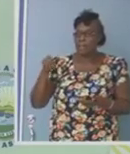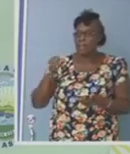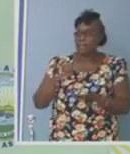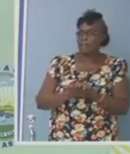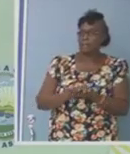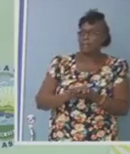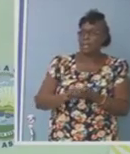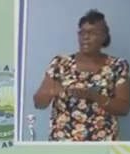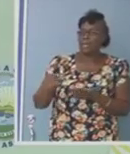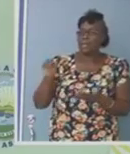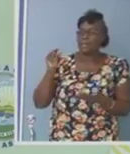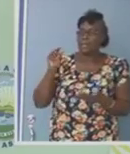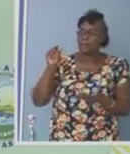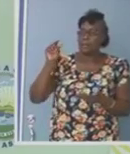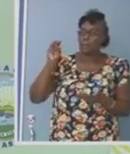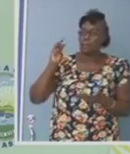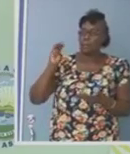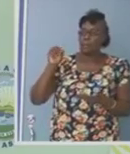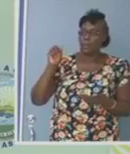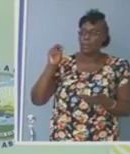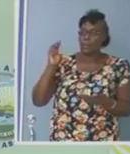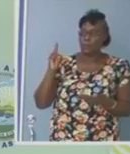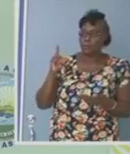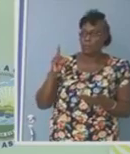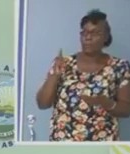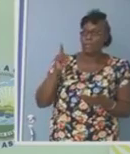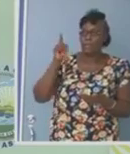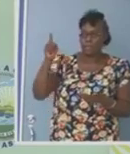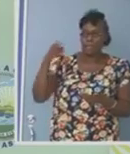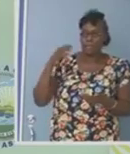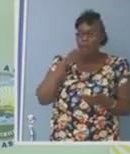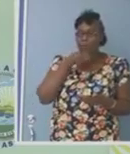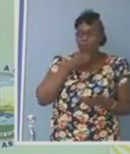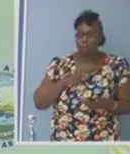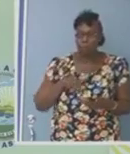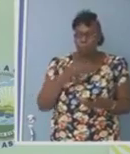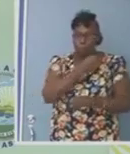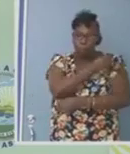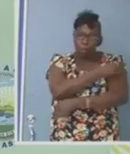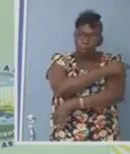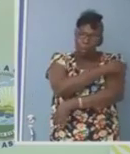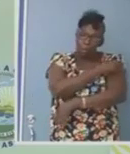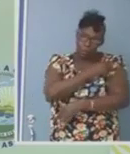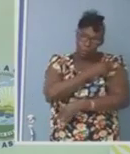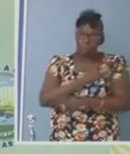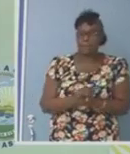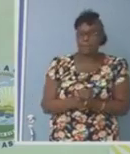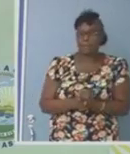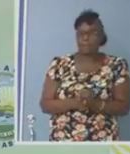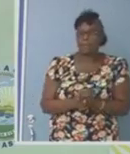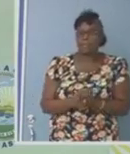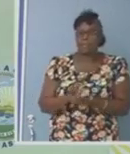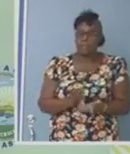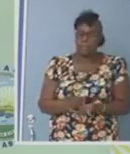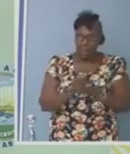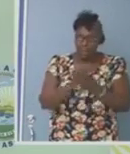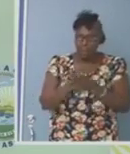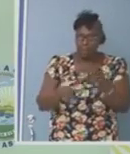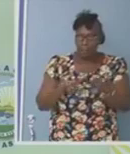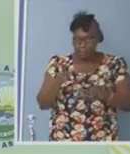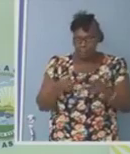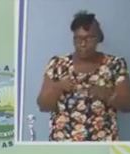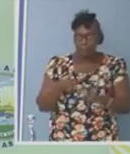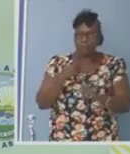geriatric ward, we now have 32 spaces on hand for treating with COVID persons who are